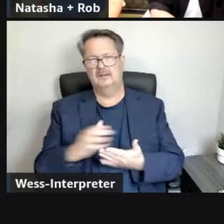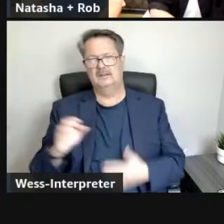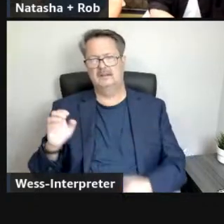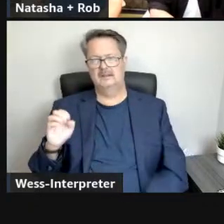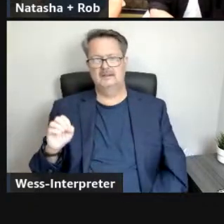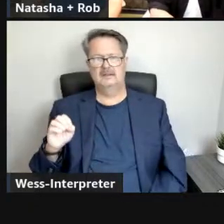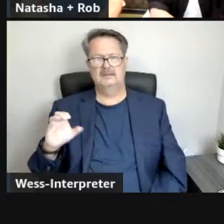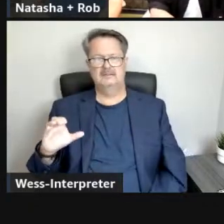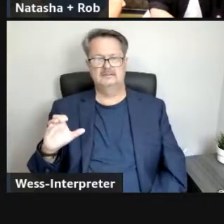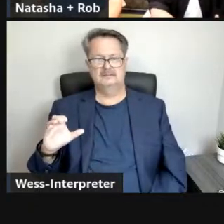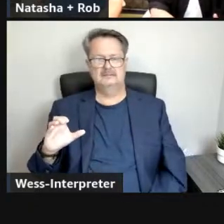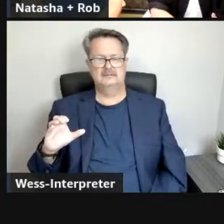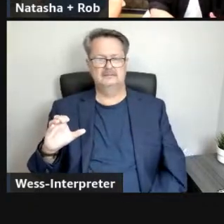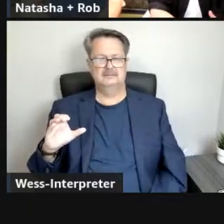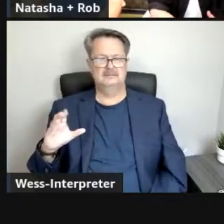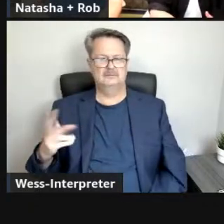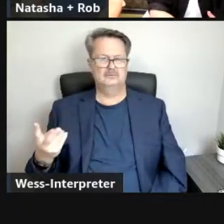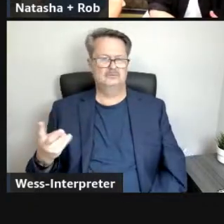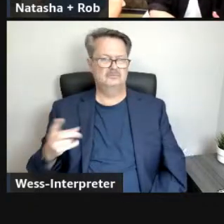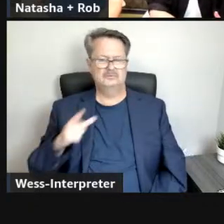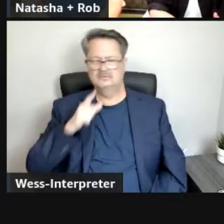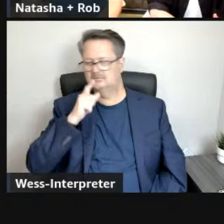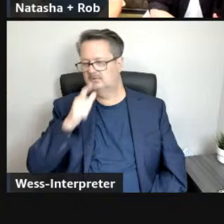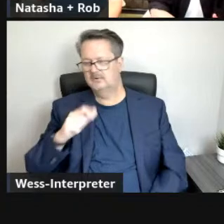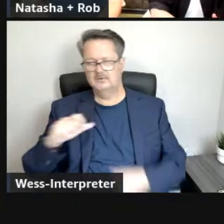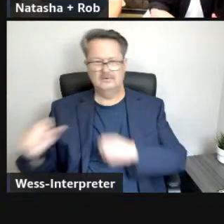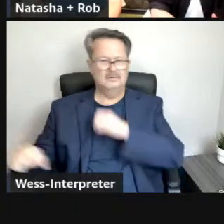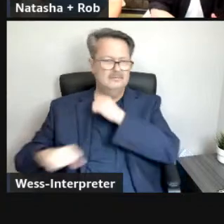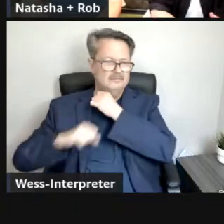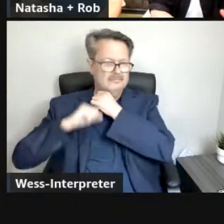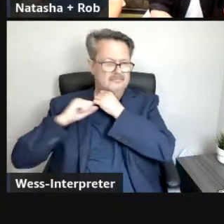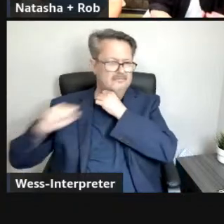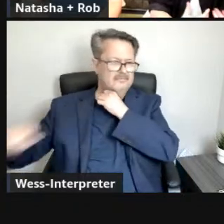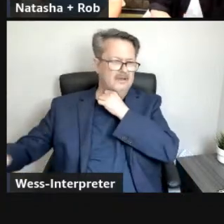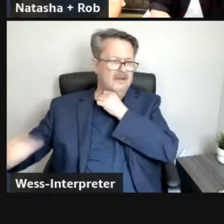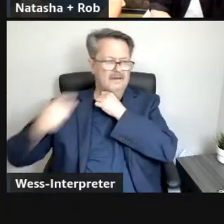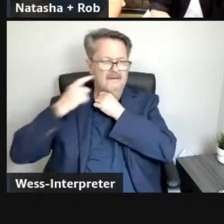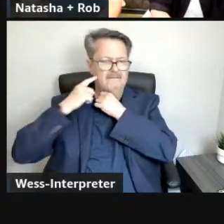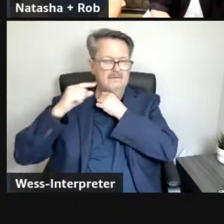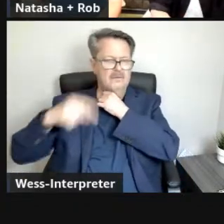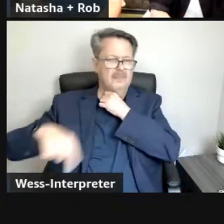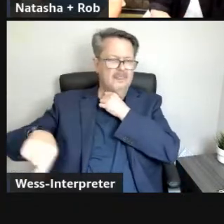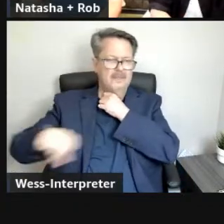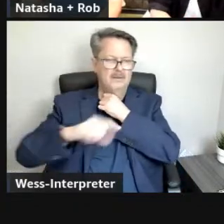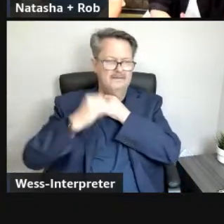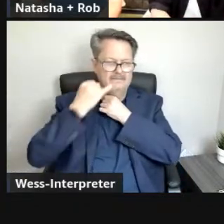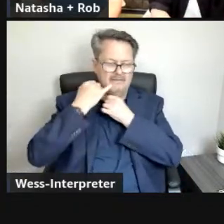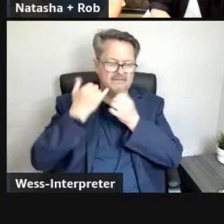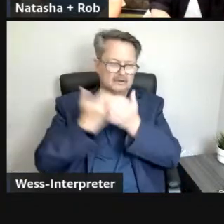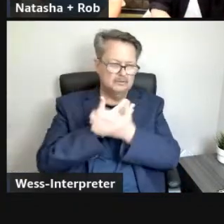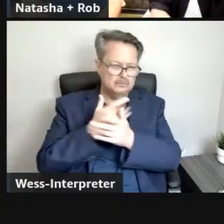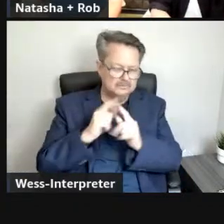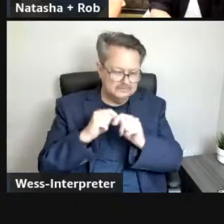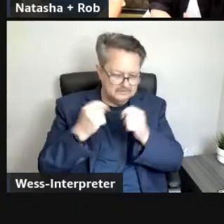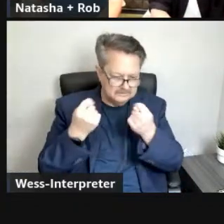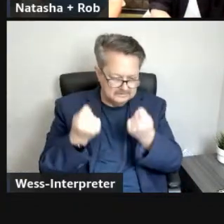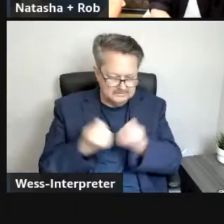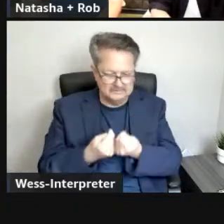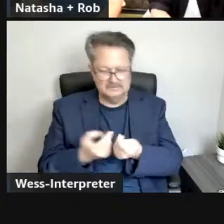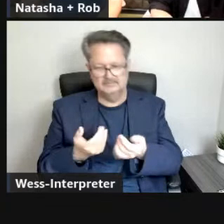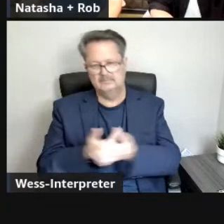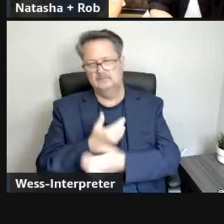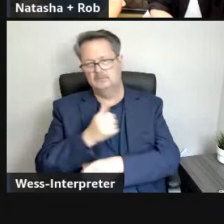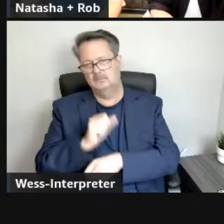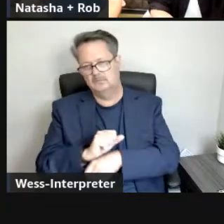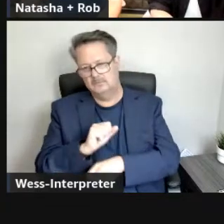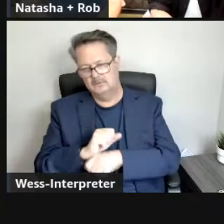be bound by those configurations for the managed node groups. So if you do have a new team onboarding or a new workload that has new